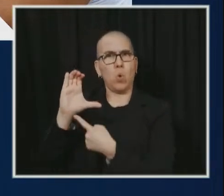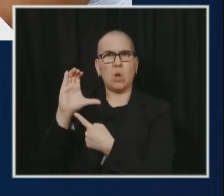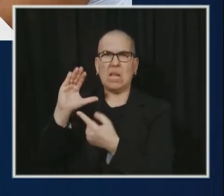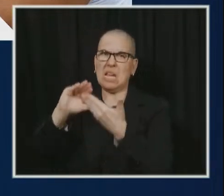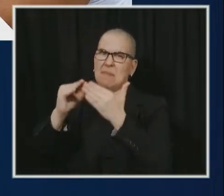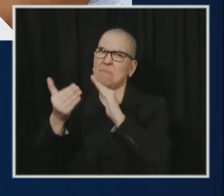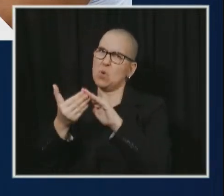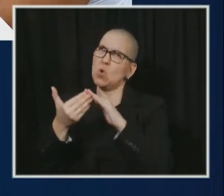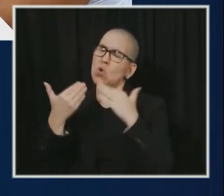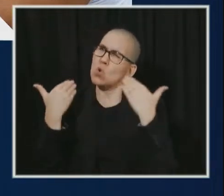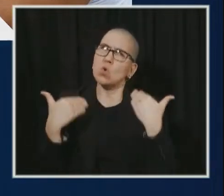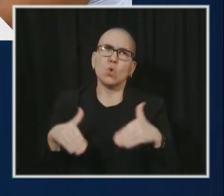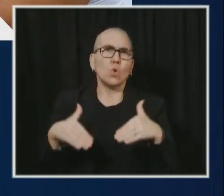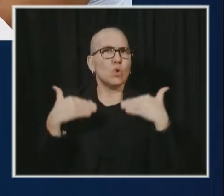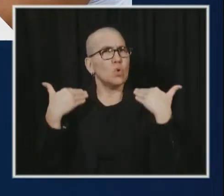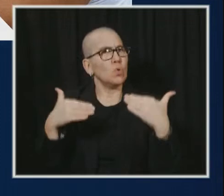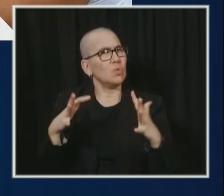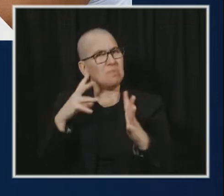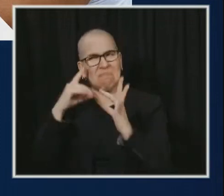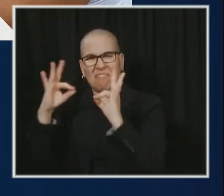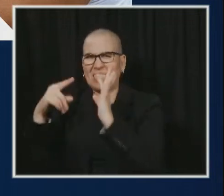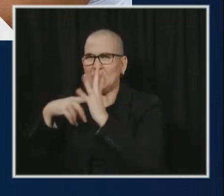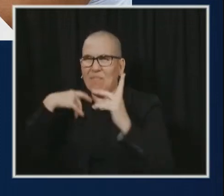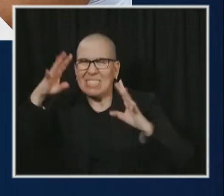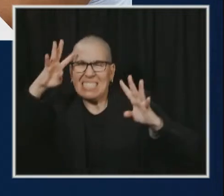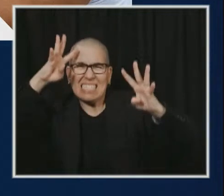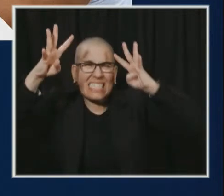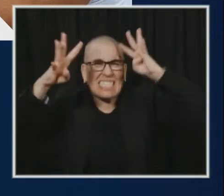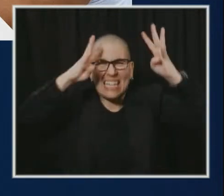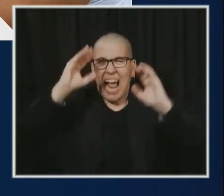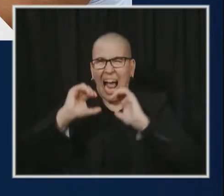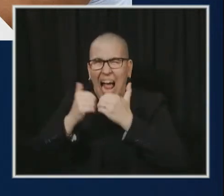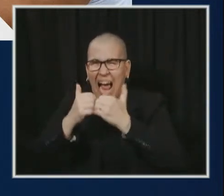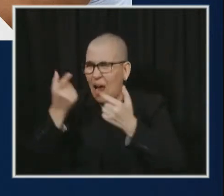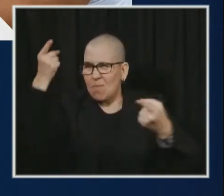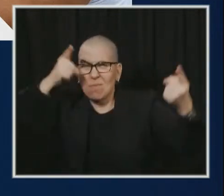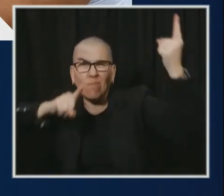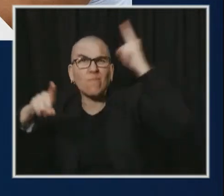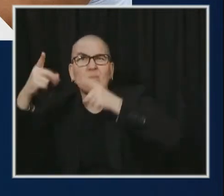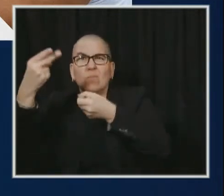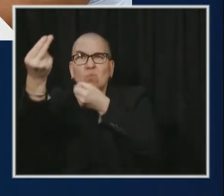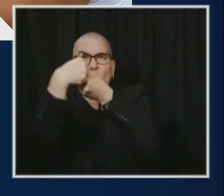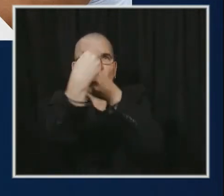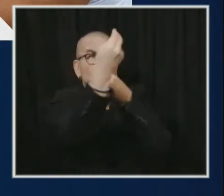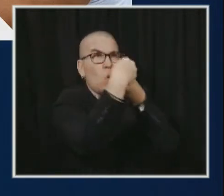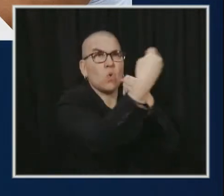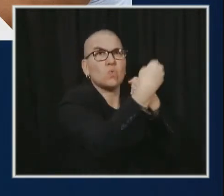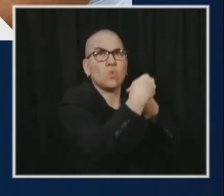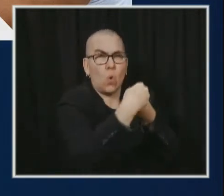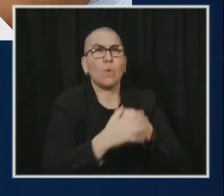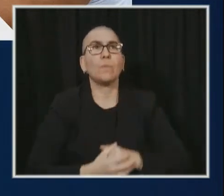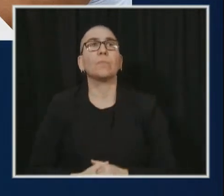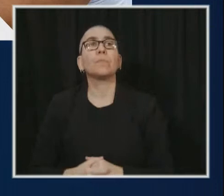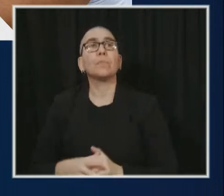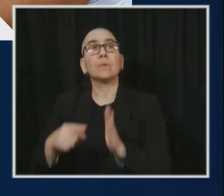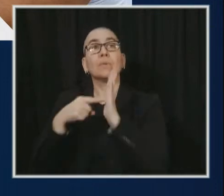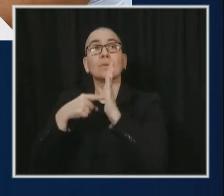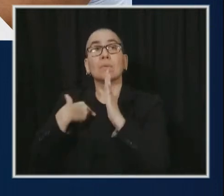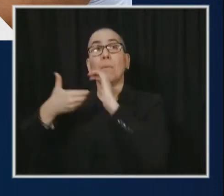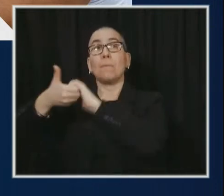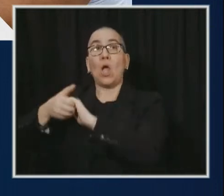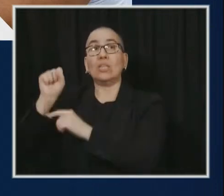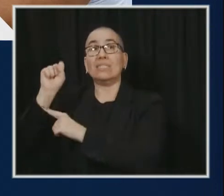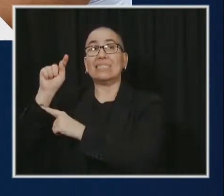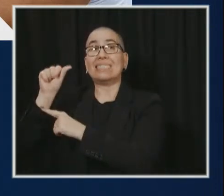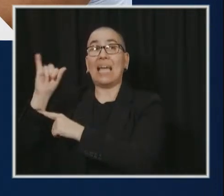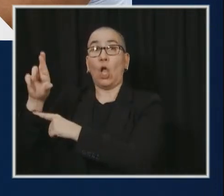amazing examples of innovative partnerships that are happening all across the region. So for example, we are partnering with the Stair Step Foundation, working